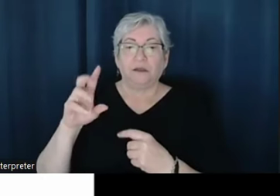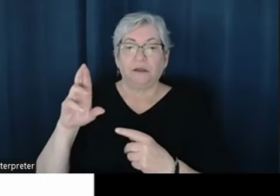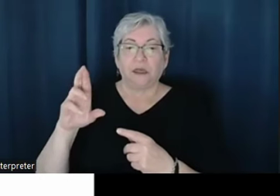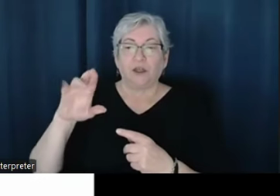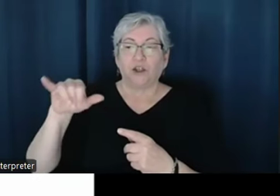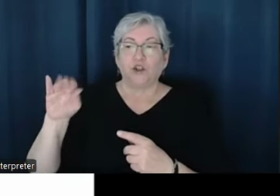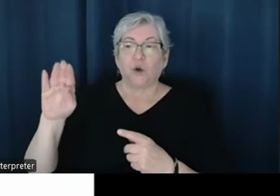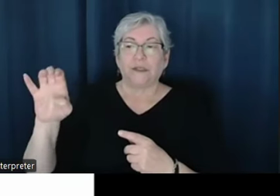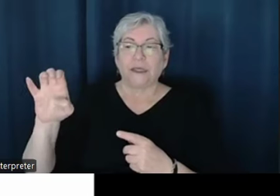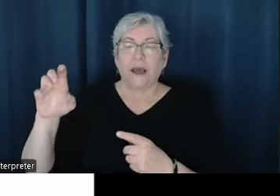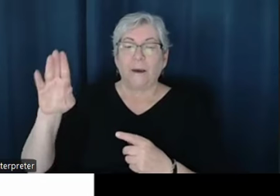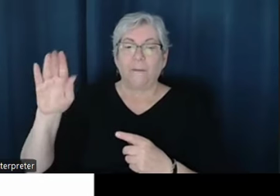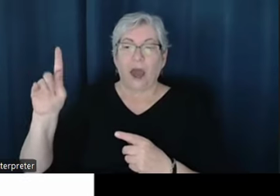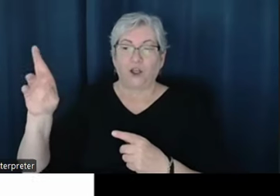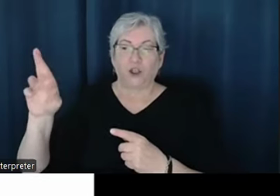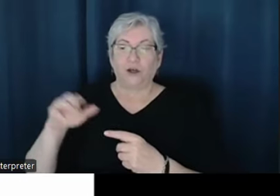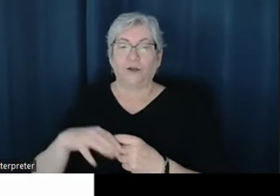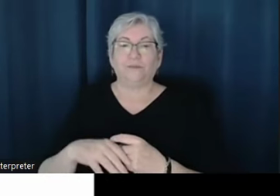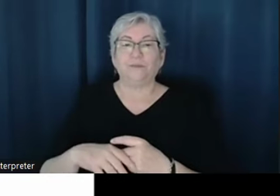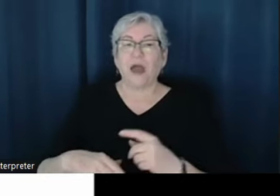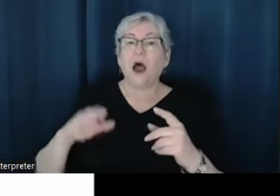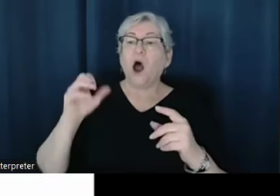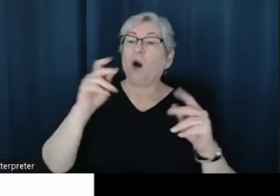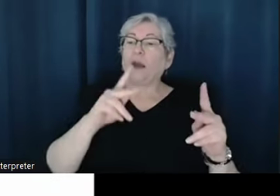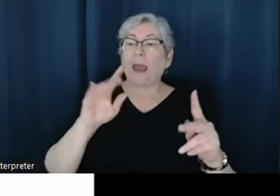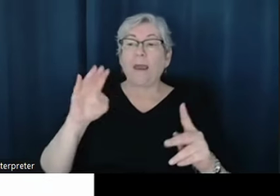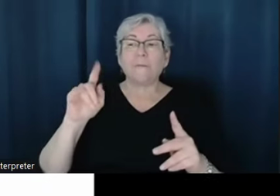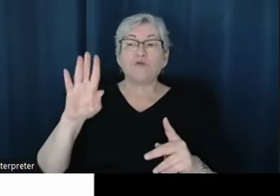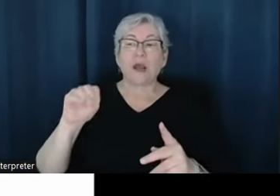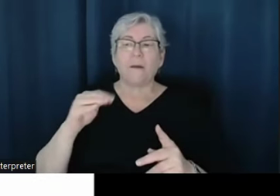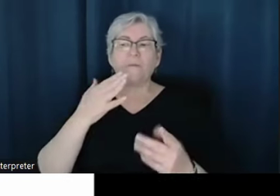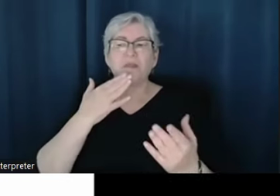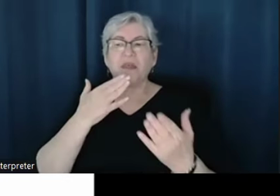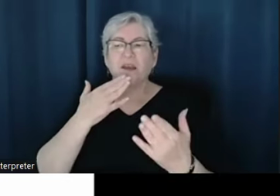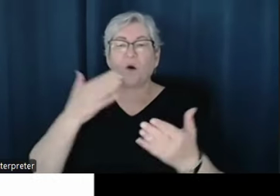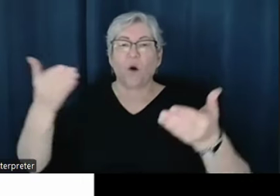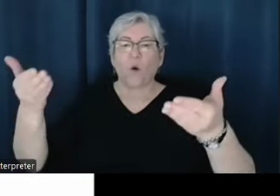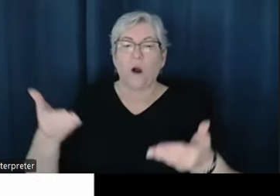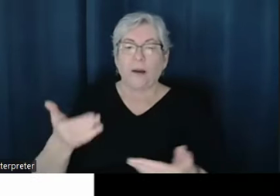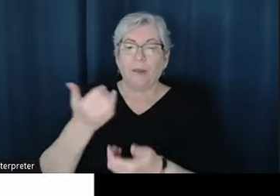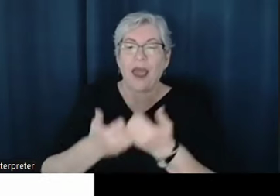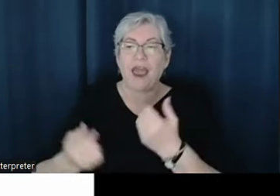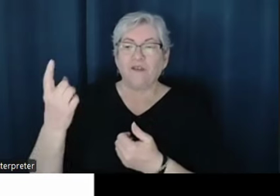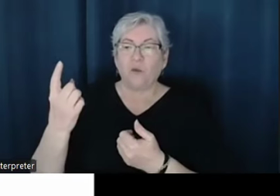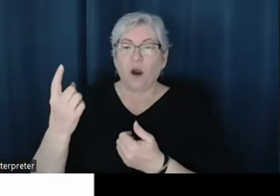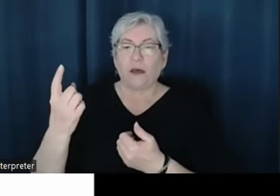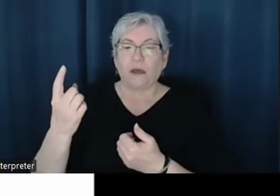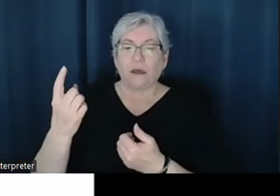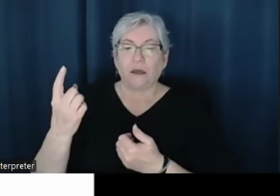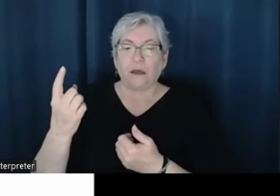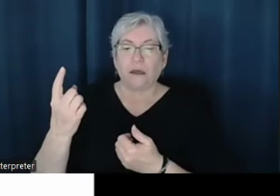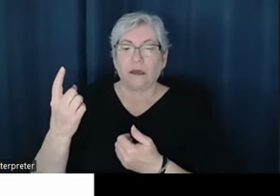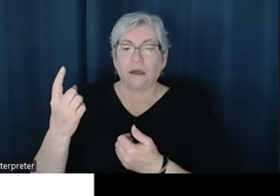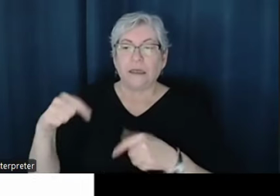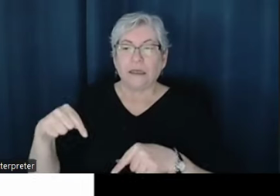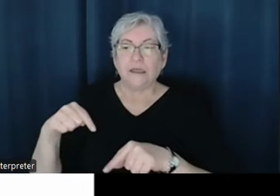Josie Badger. Okay, Miriam, thank you so much. And welcome everyone on webinar